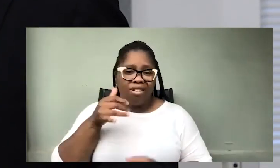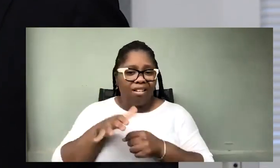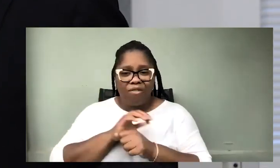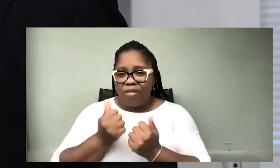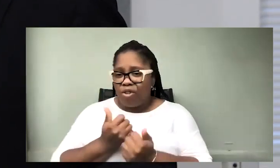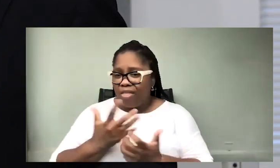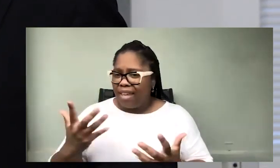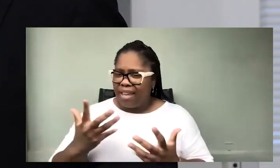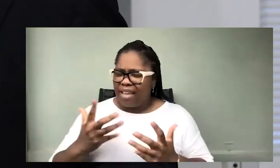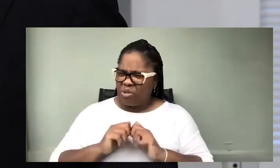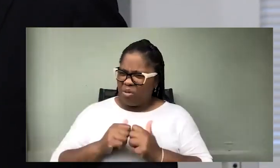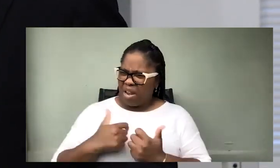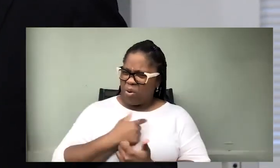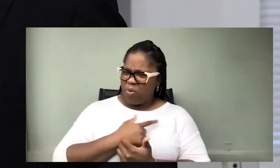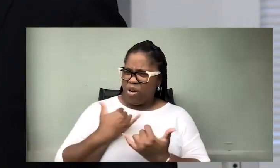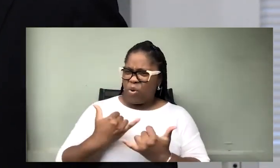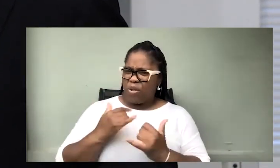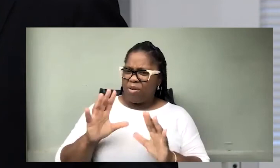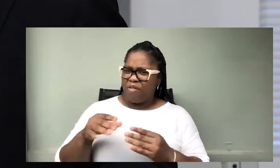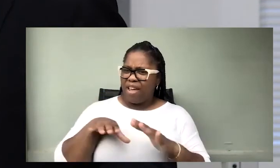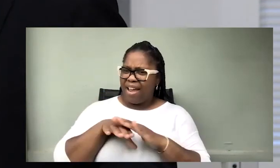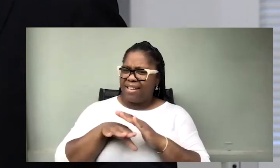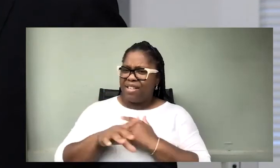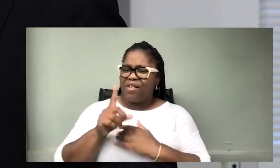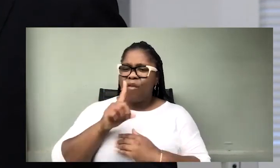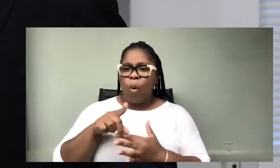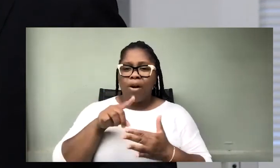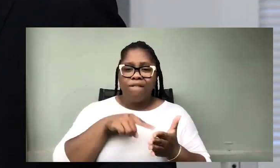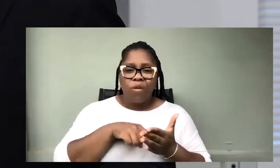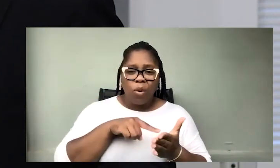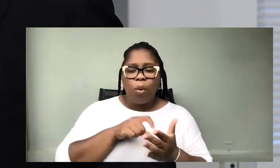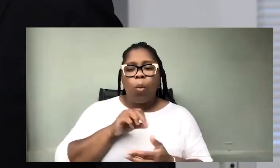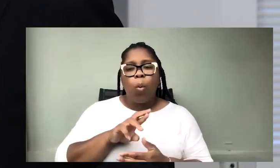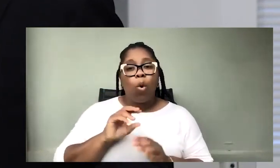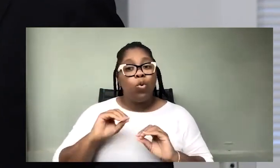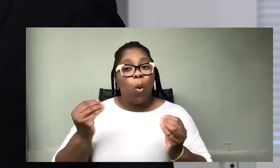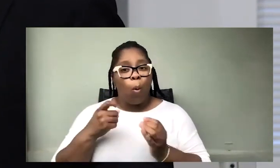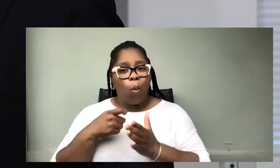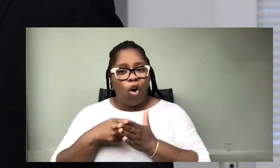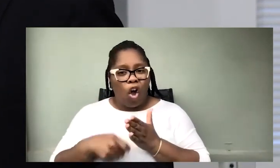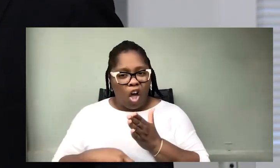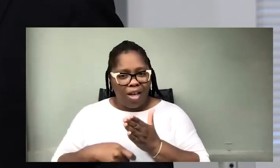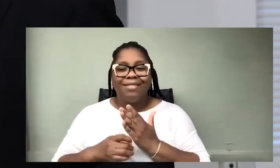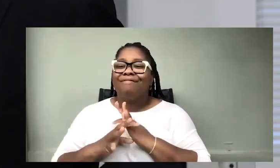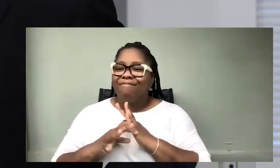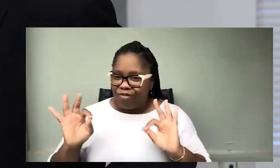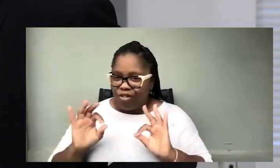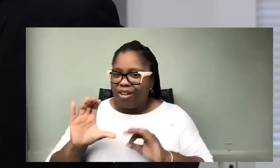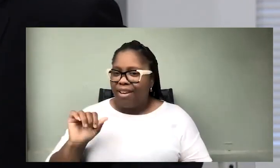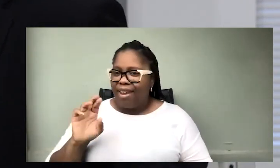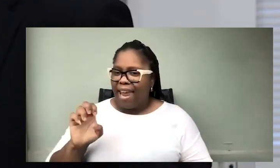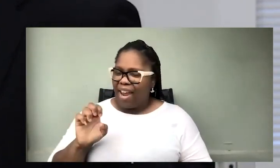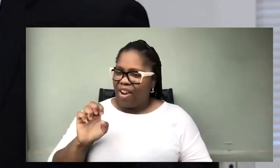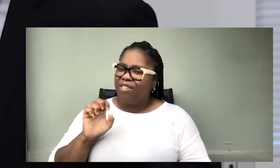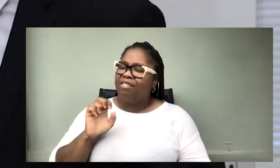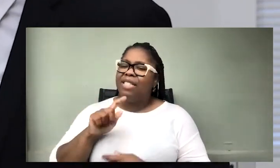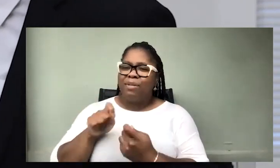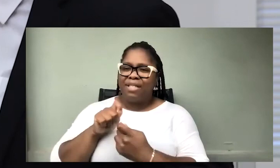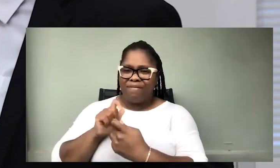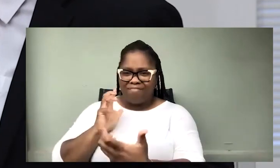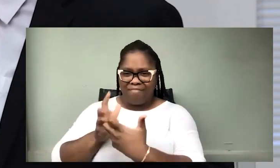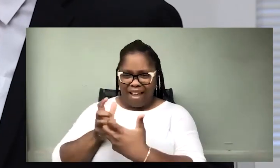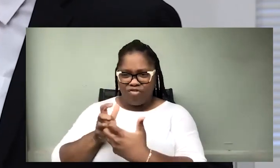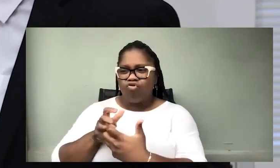how are we currently providing access to affordable or no-cost care that is specific to the needs of the aging